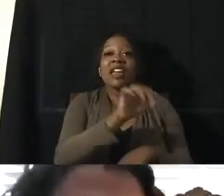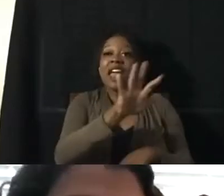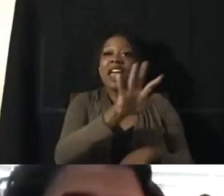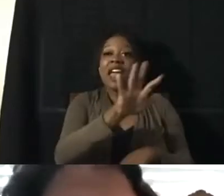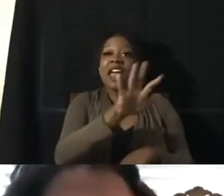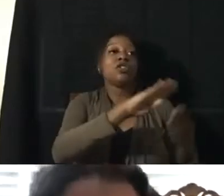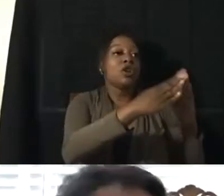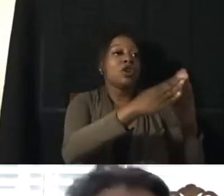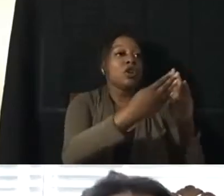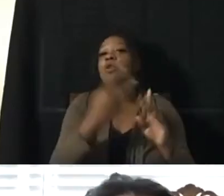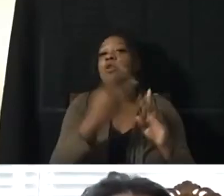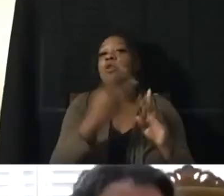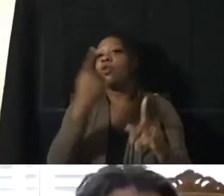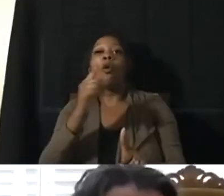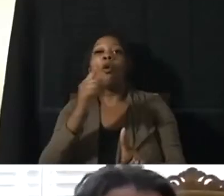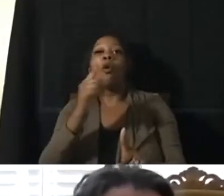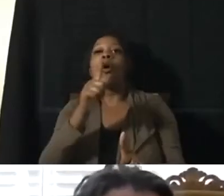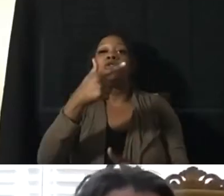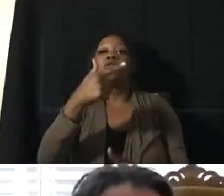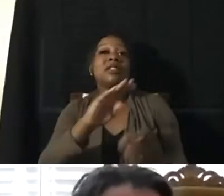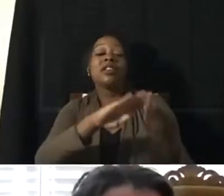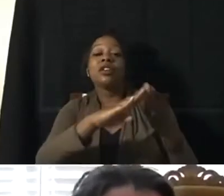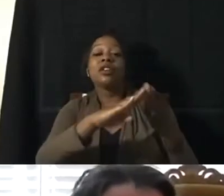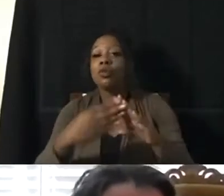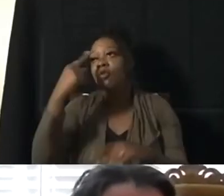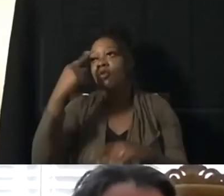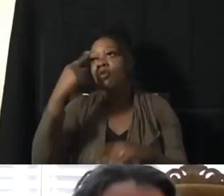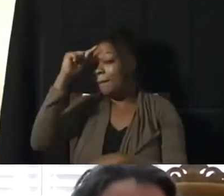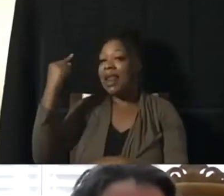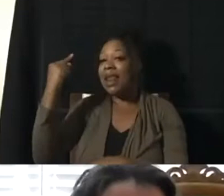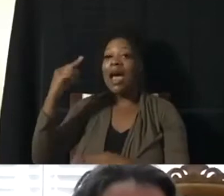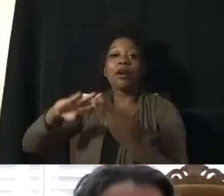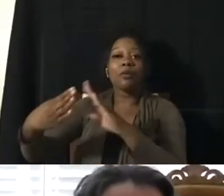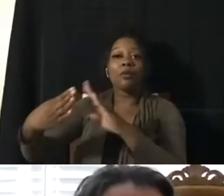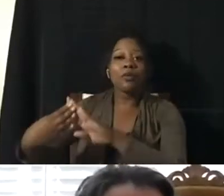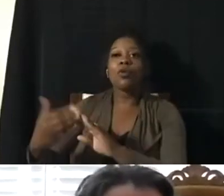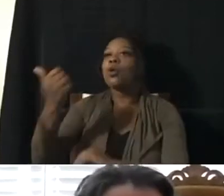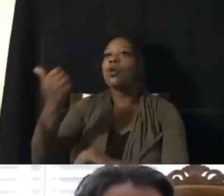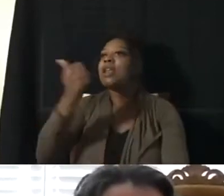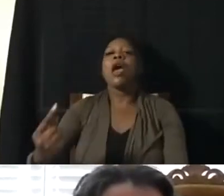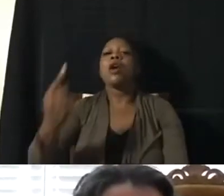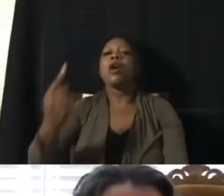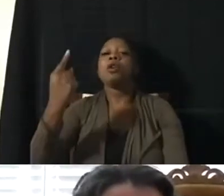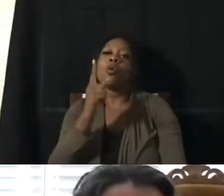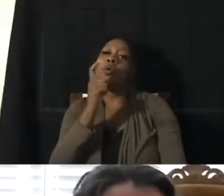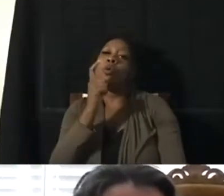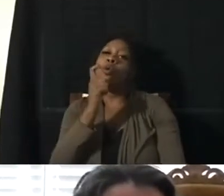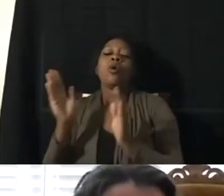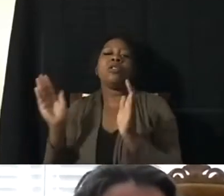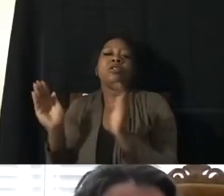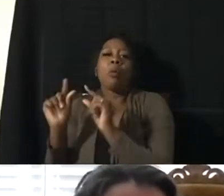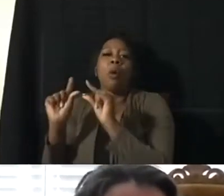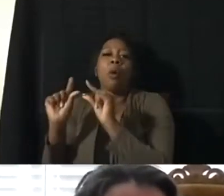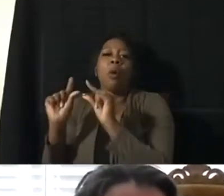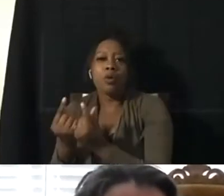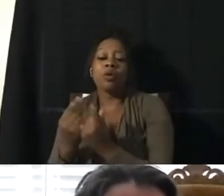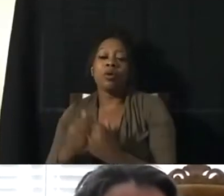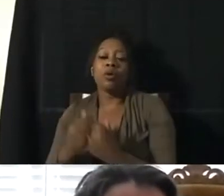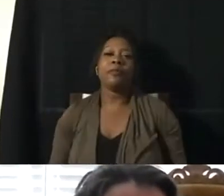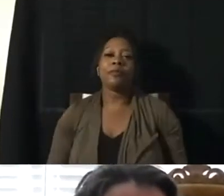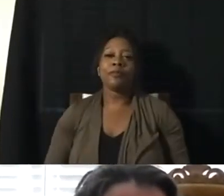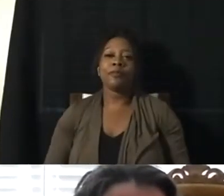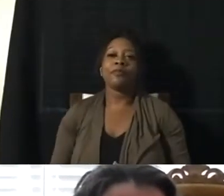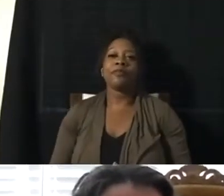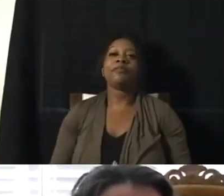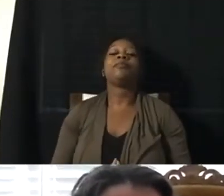community, Latinx, Indigenous, anyone who is in the margin or who has been othered. Thank you. I love